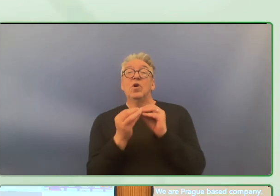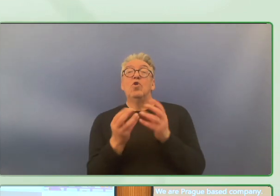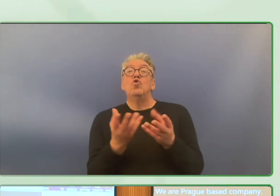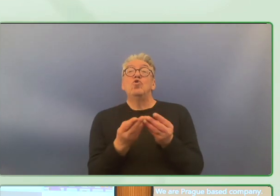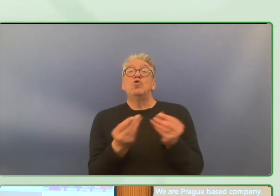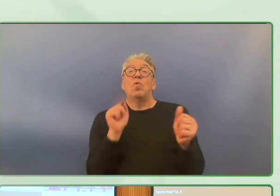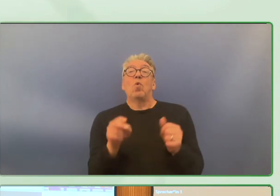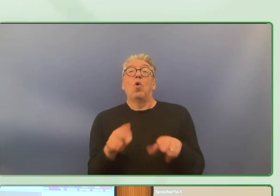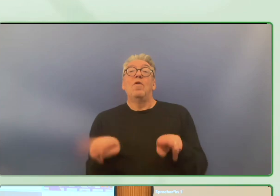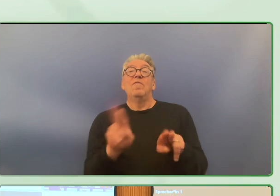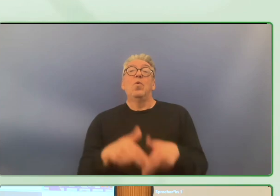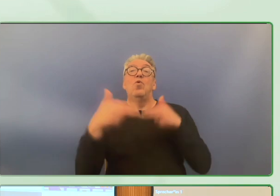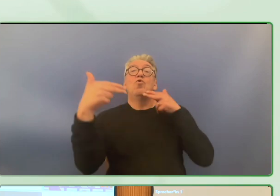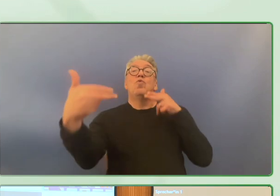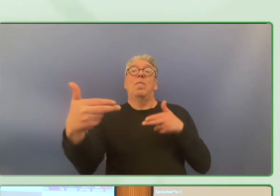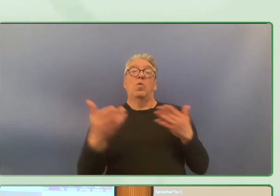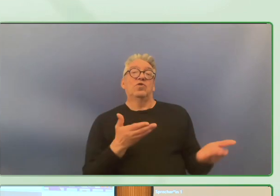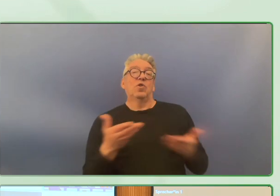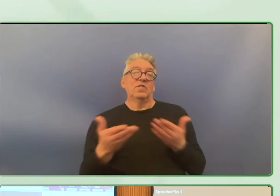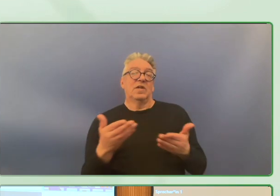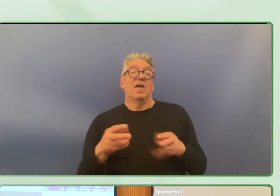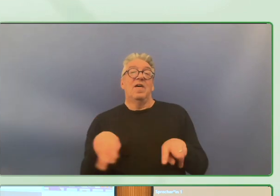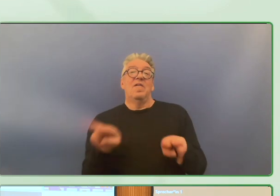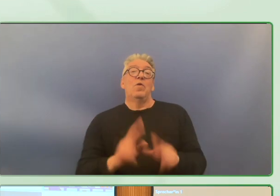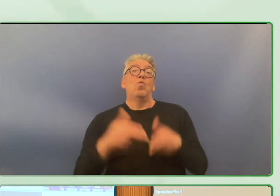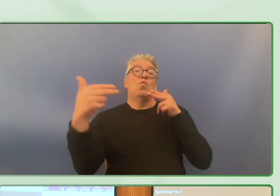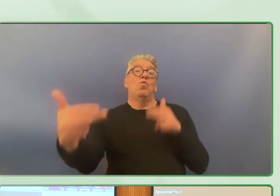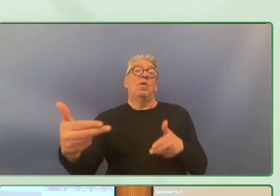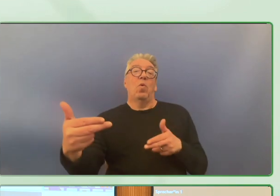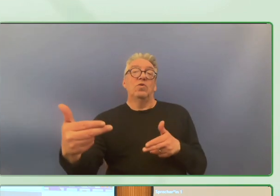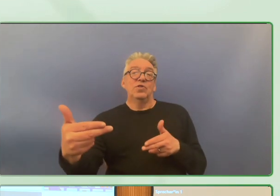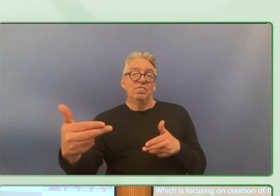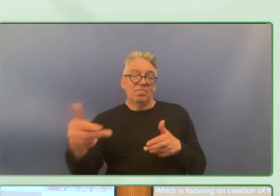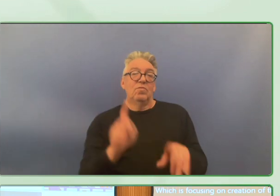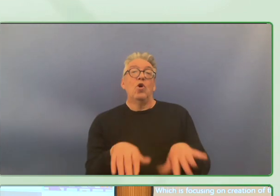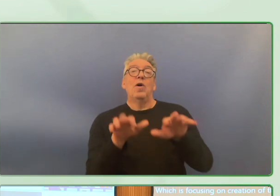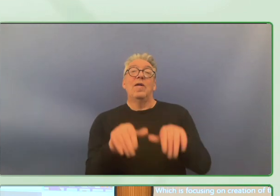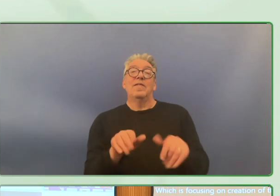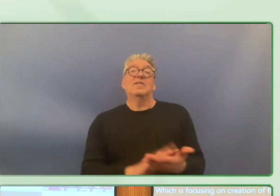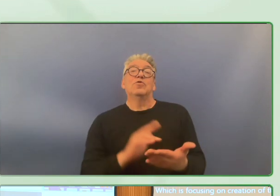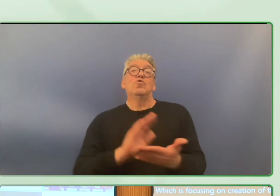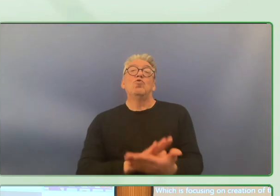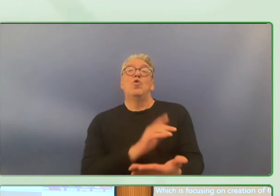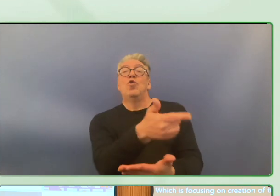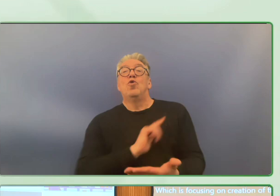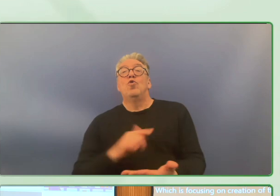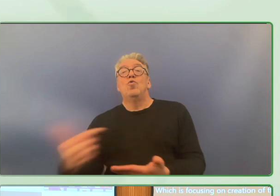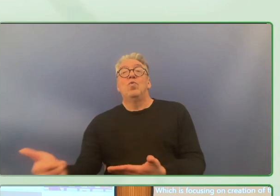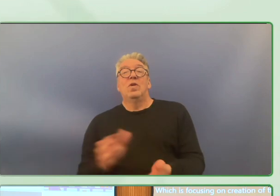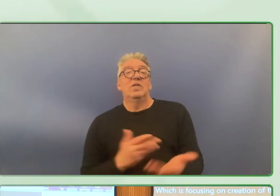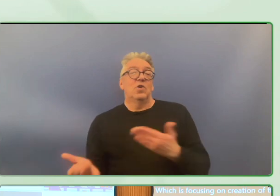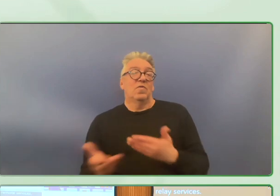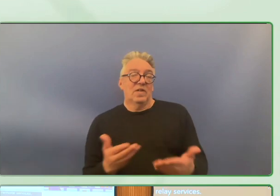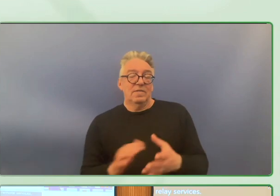remote services, video remote interpretation services, and text relay services. During